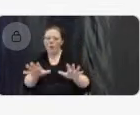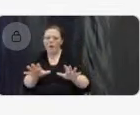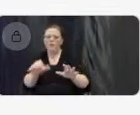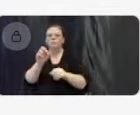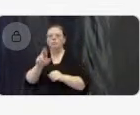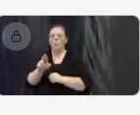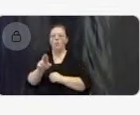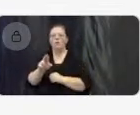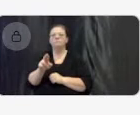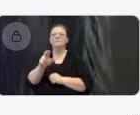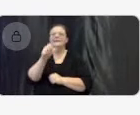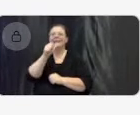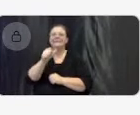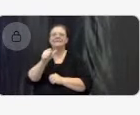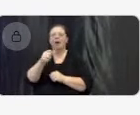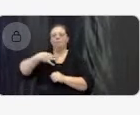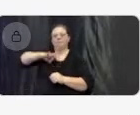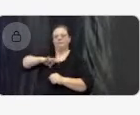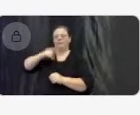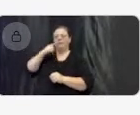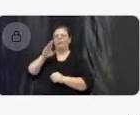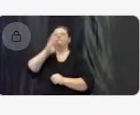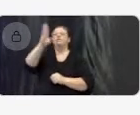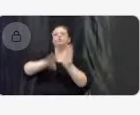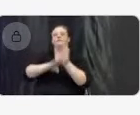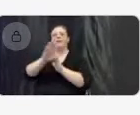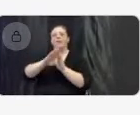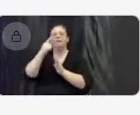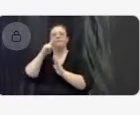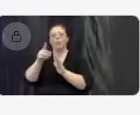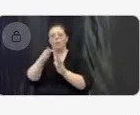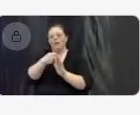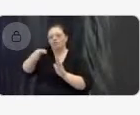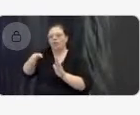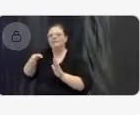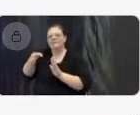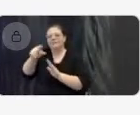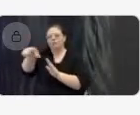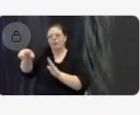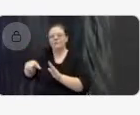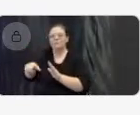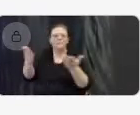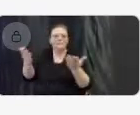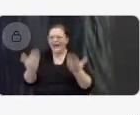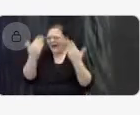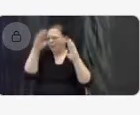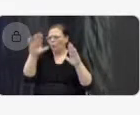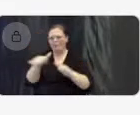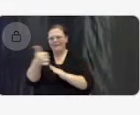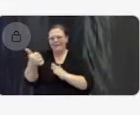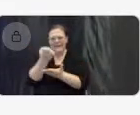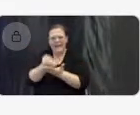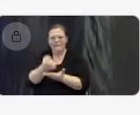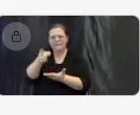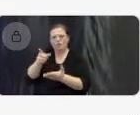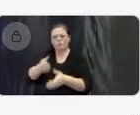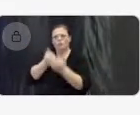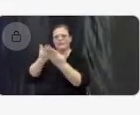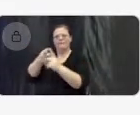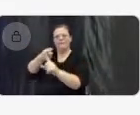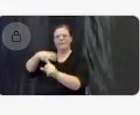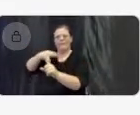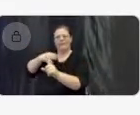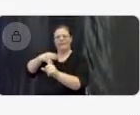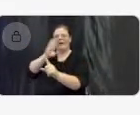in the most advantageous future development of adjacent tracts. I don't know of any evidence that you've been presented by the applicant